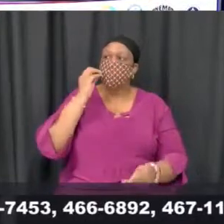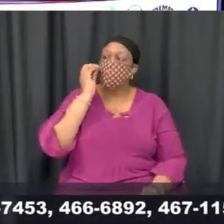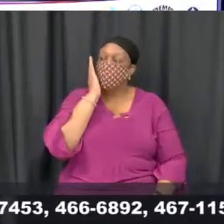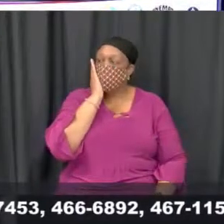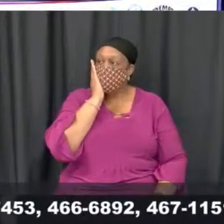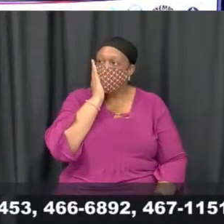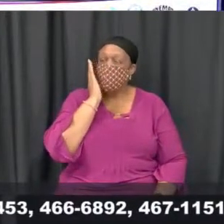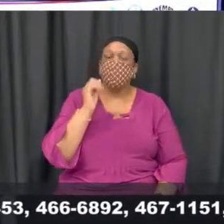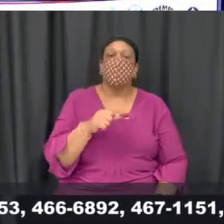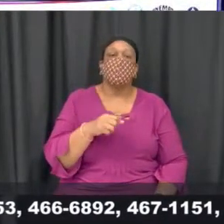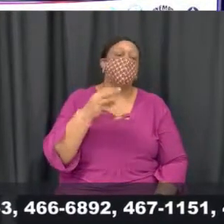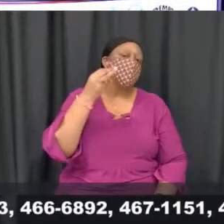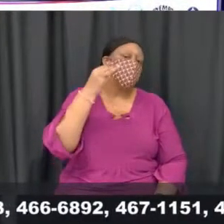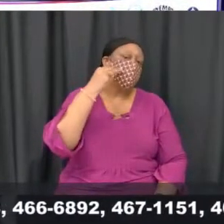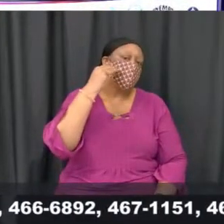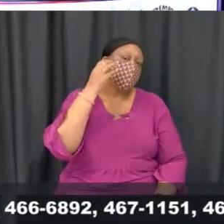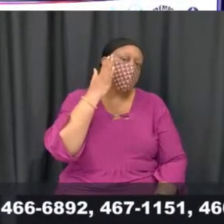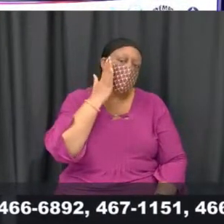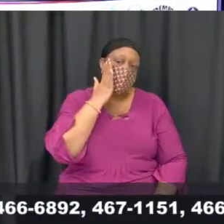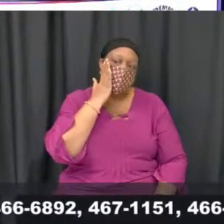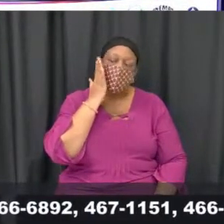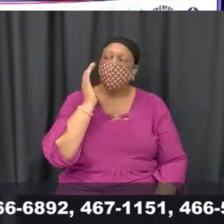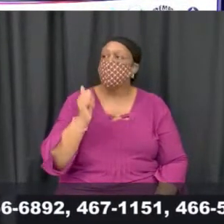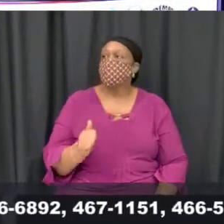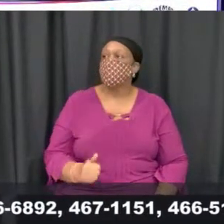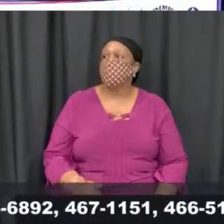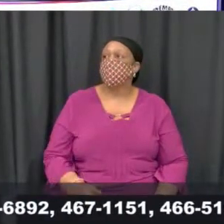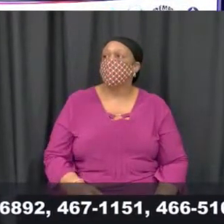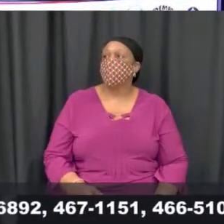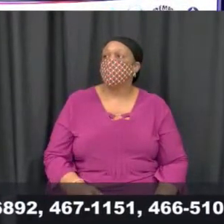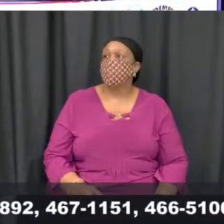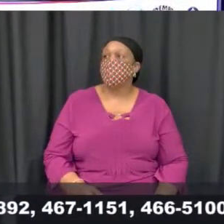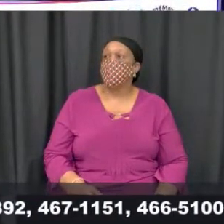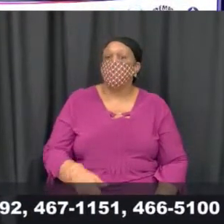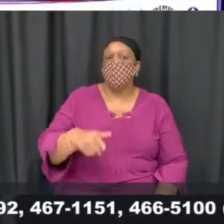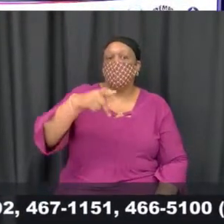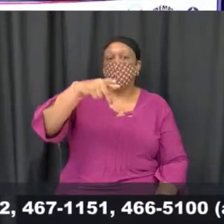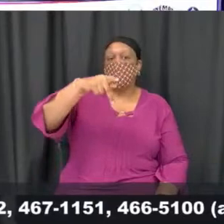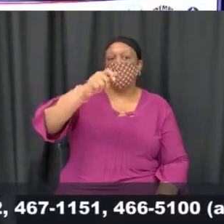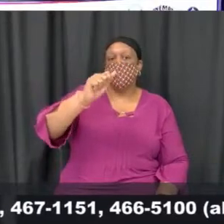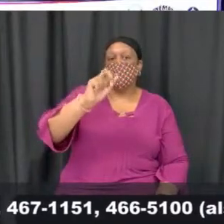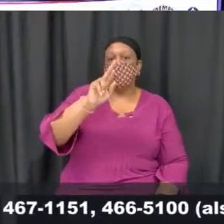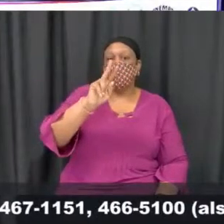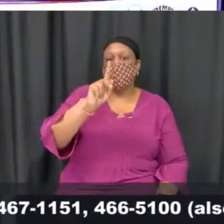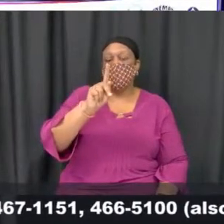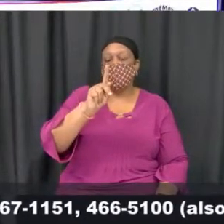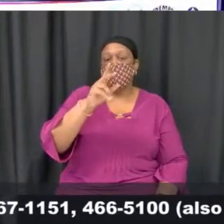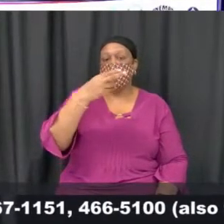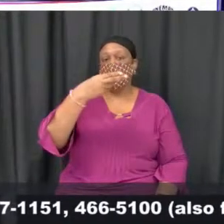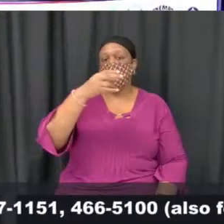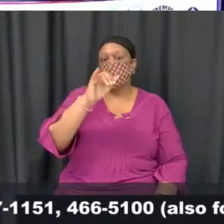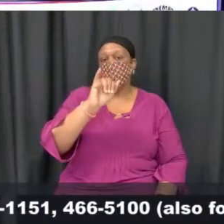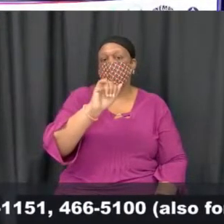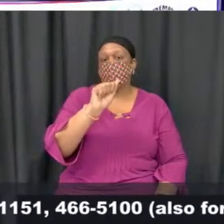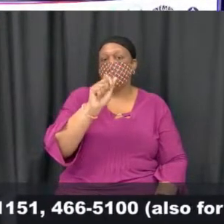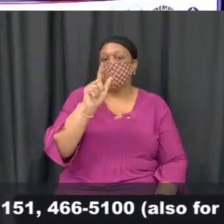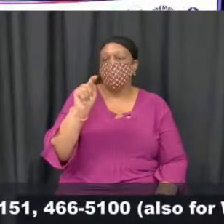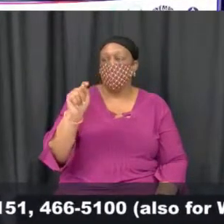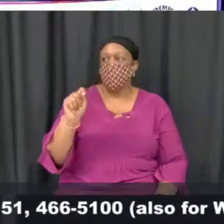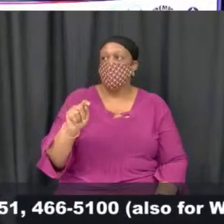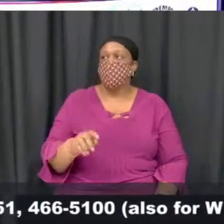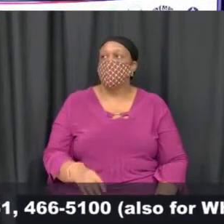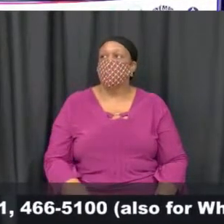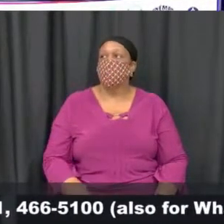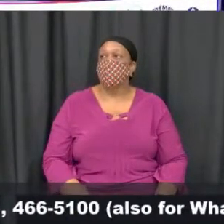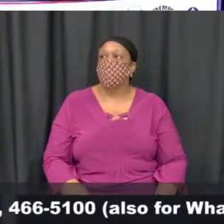Kitts Marriott, St. Kitts Vacation Club. You also have the Park Hyatt. And by extension, you could also seek quarantine